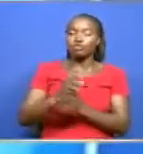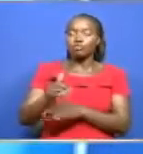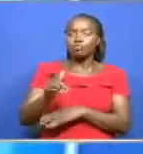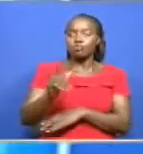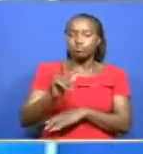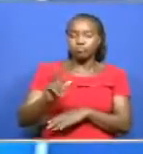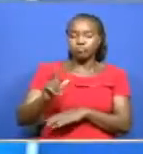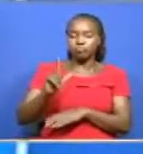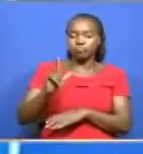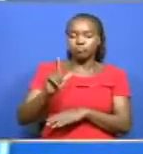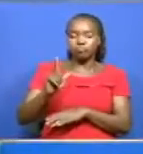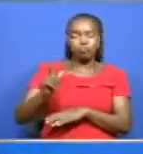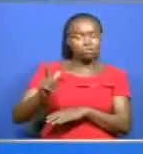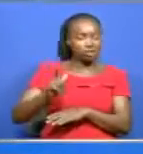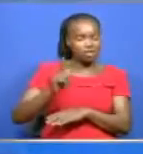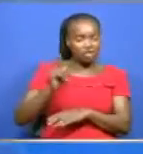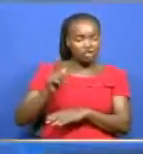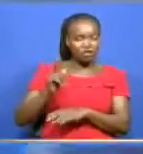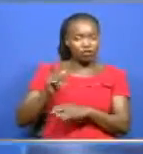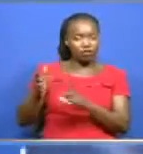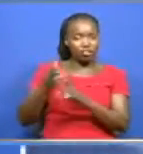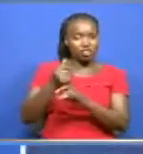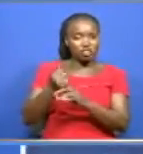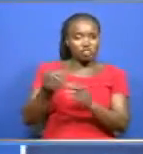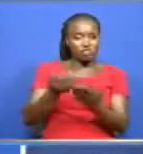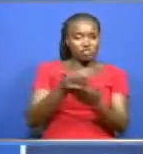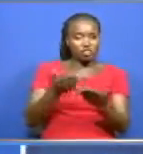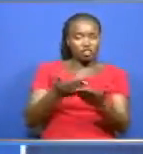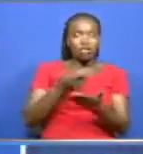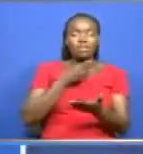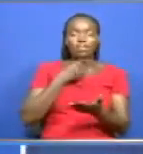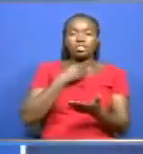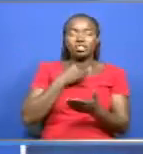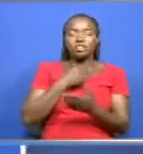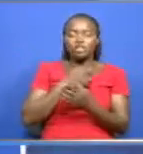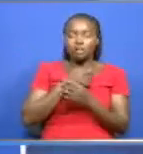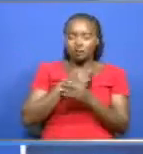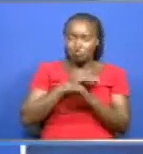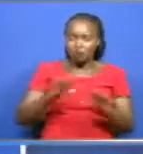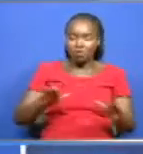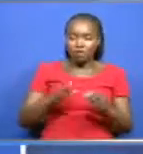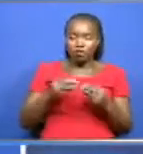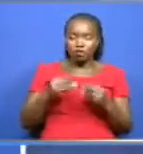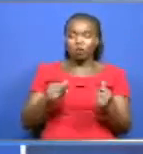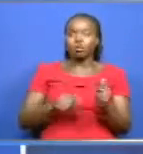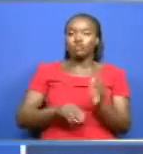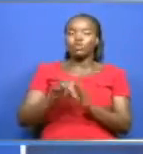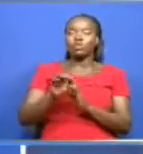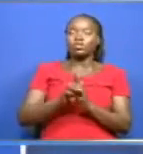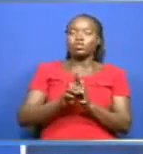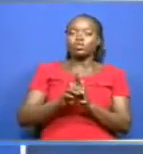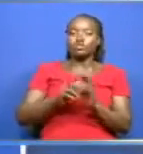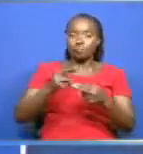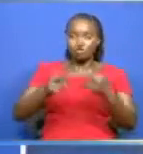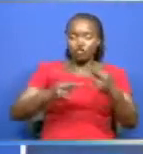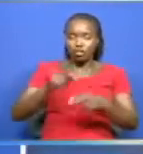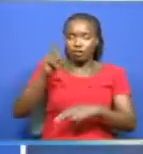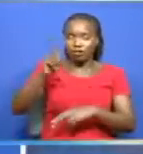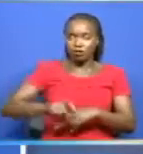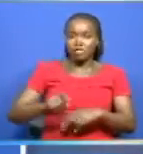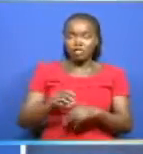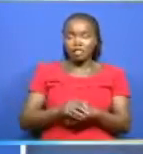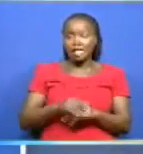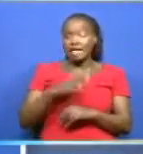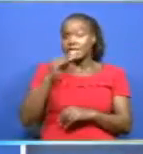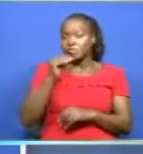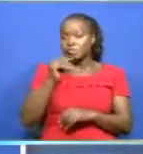President, however, stated that to achieve the desired long-term solutions, a constitutional review is a must. He spoke